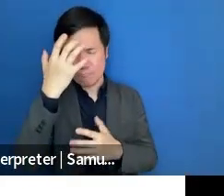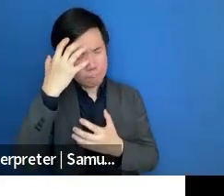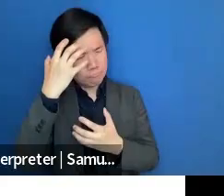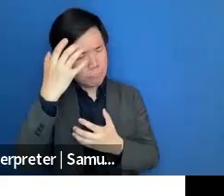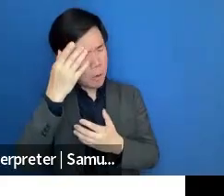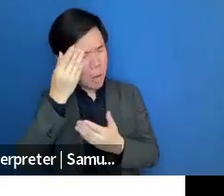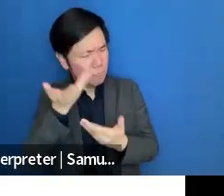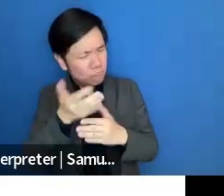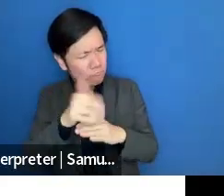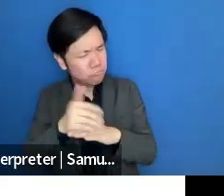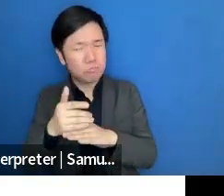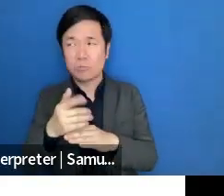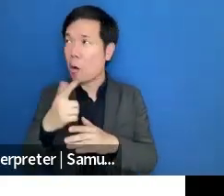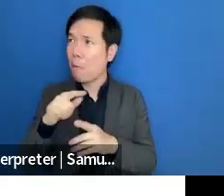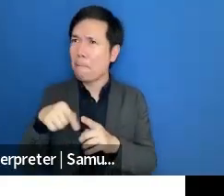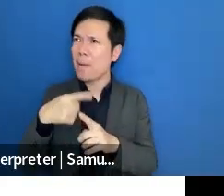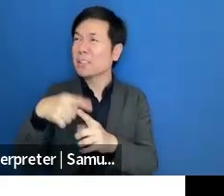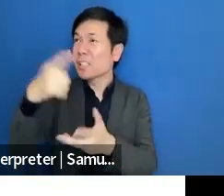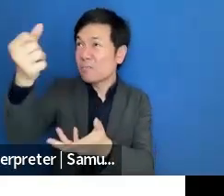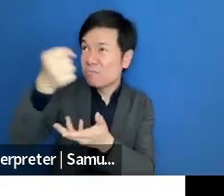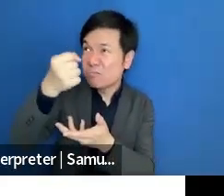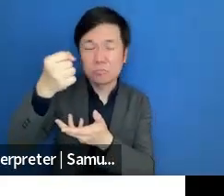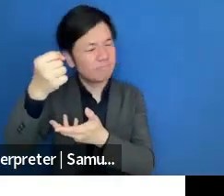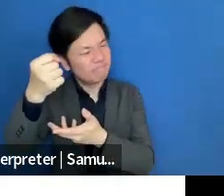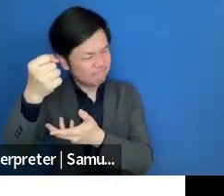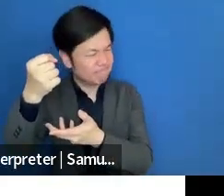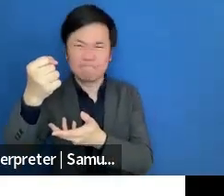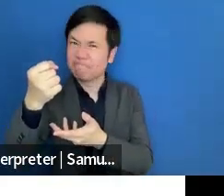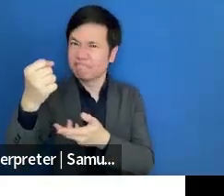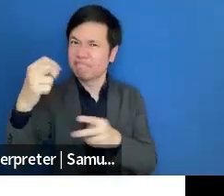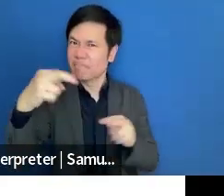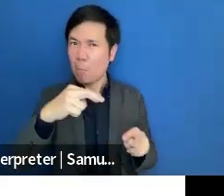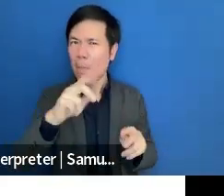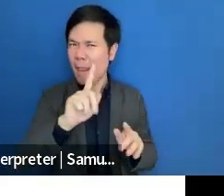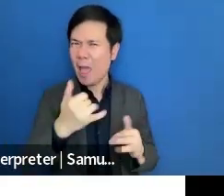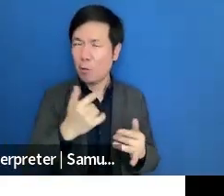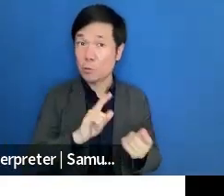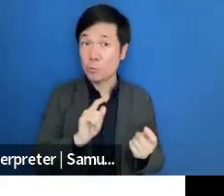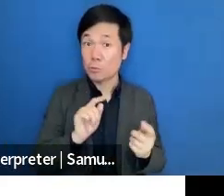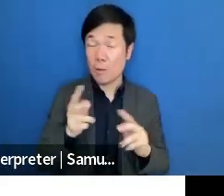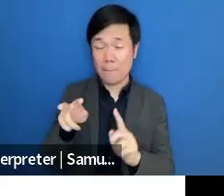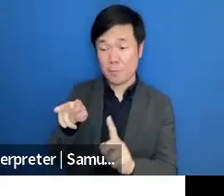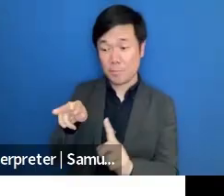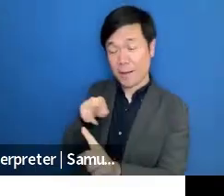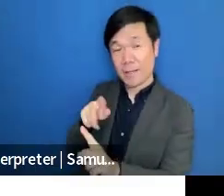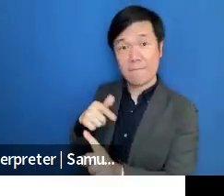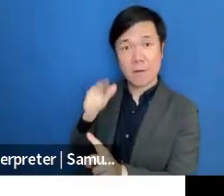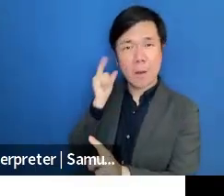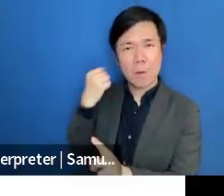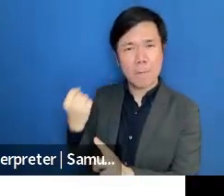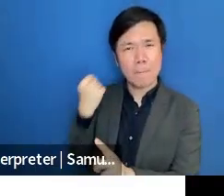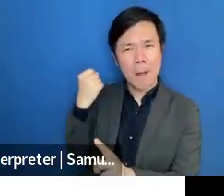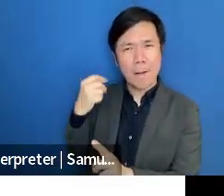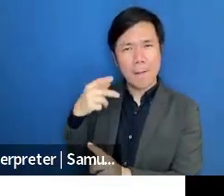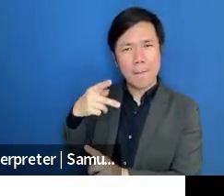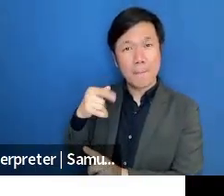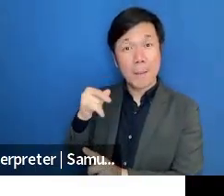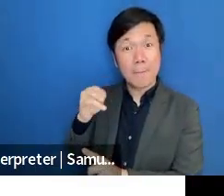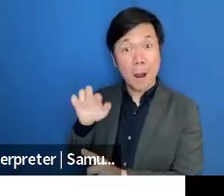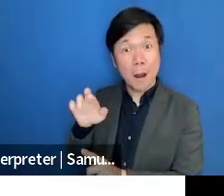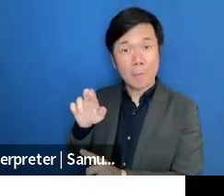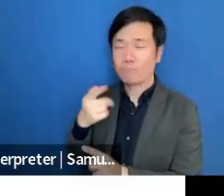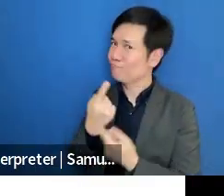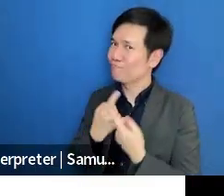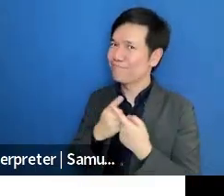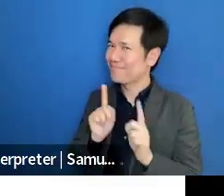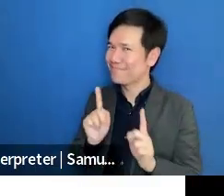can feel top-down or extractive. Feminist PMER offers a different approach. It helps ensure that what